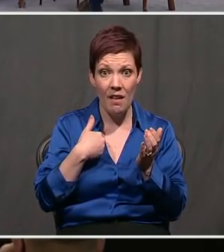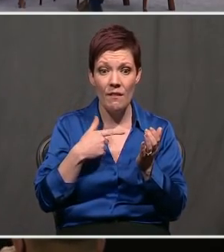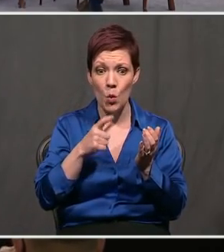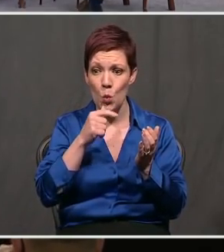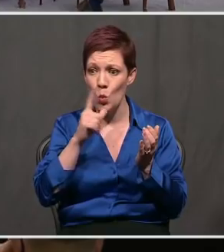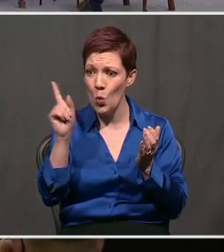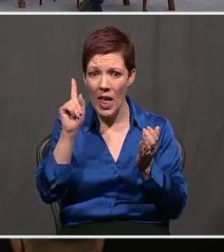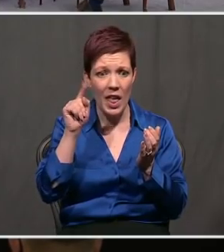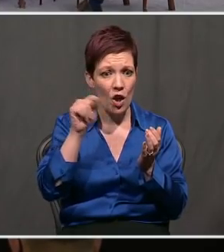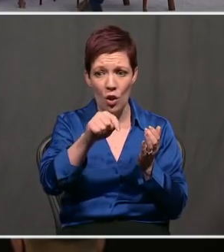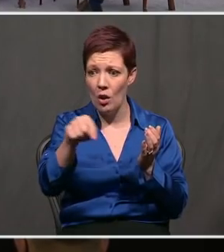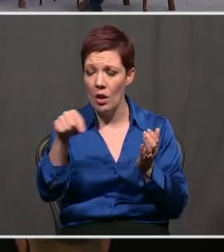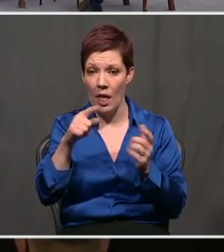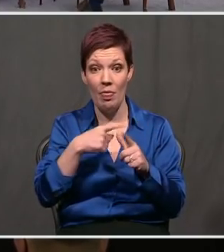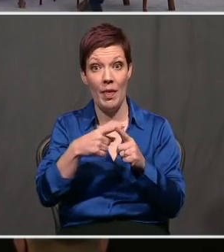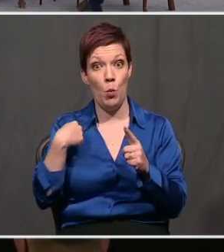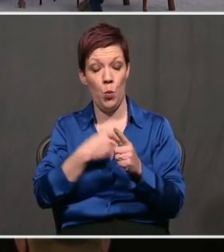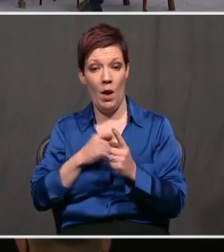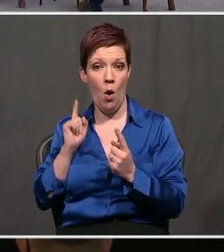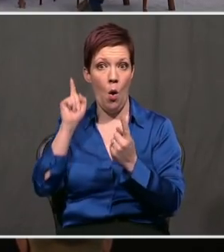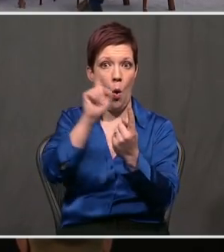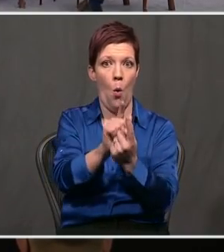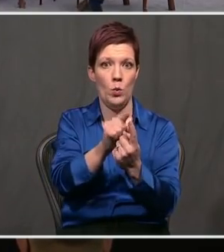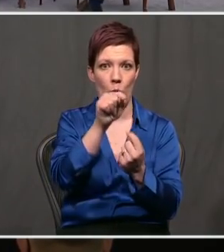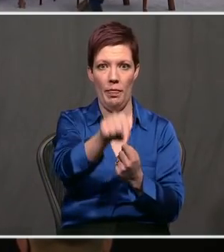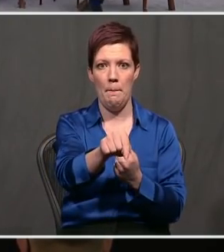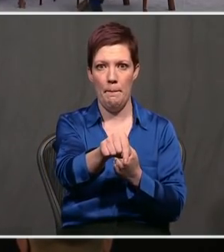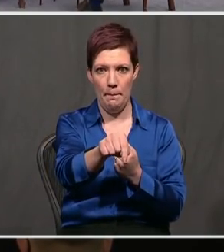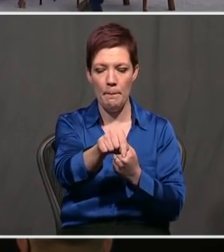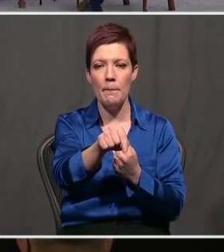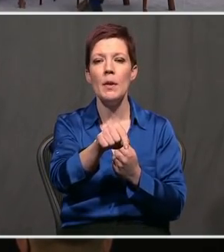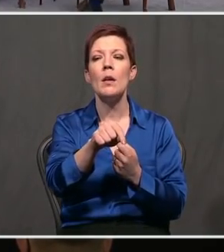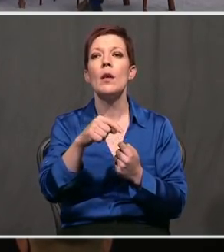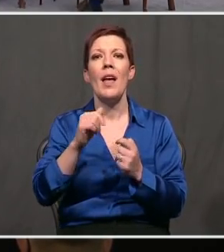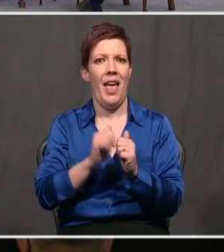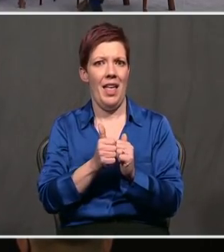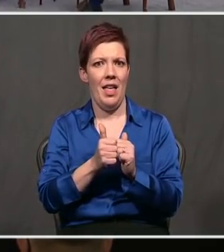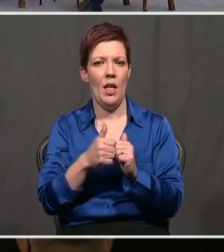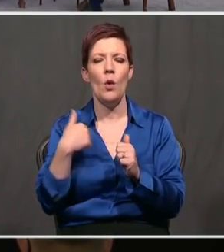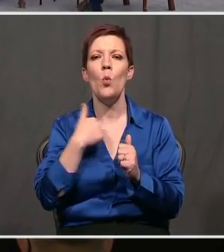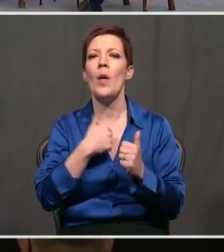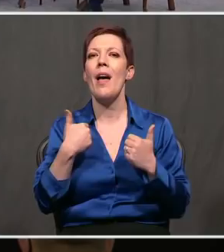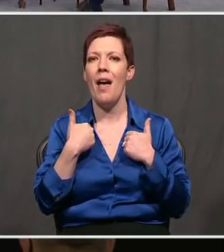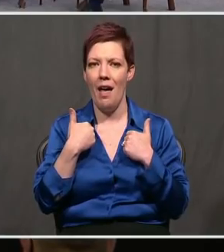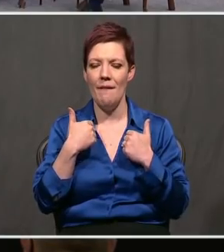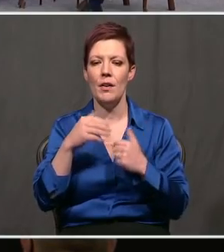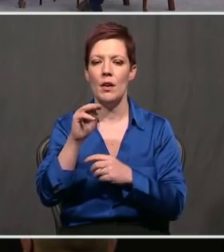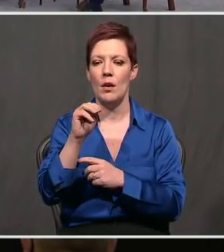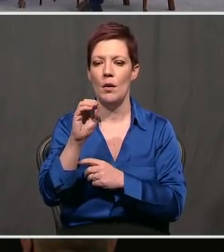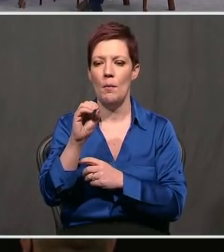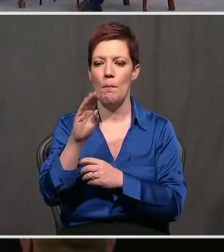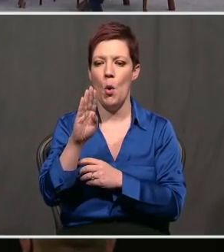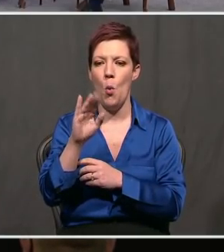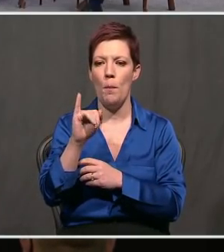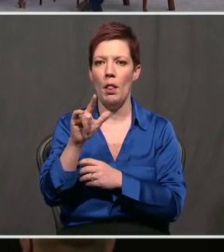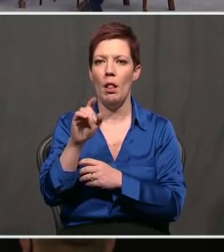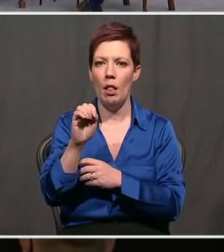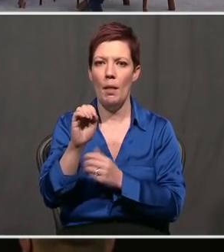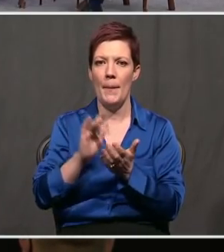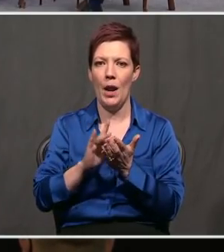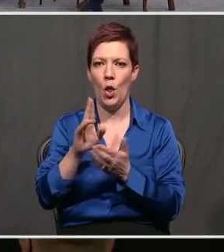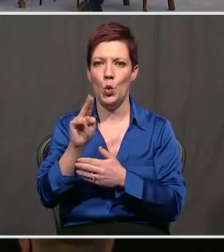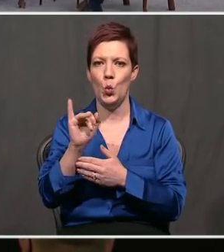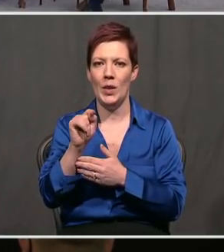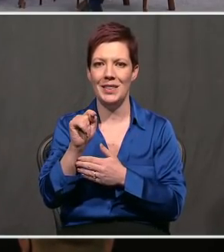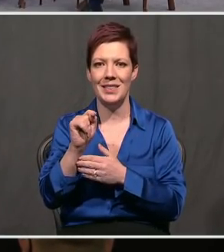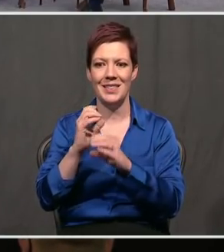are going to them is we have put together a bunch of mobile medical units that will be taking the vaccines to the